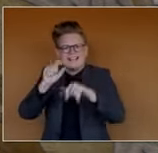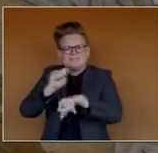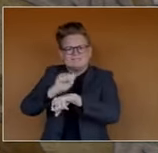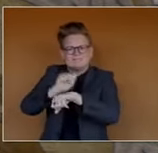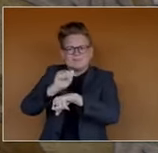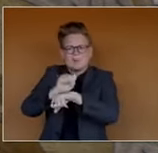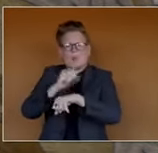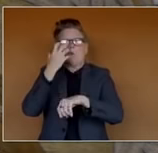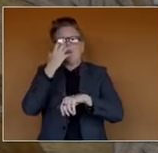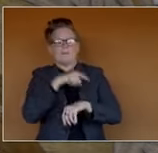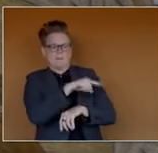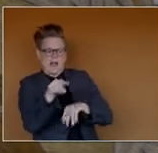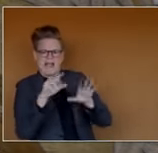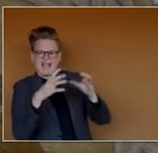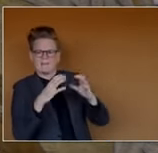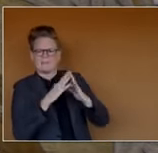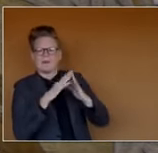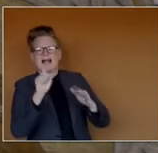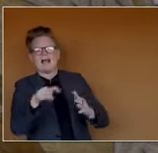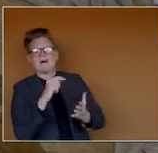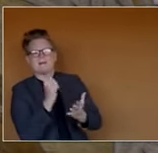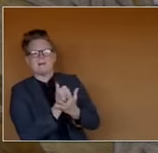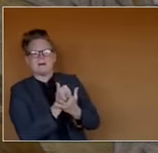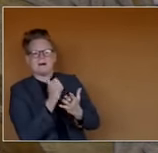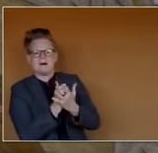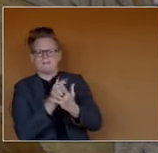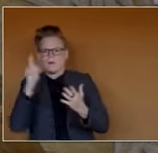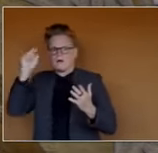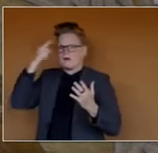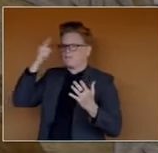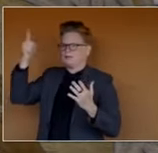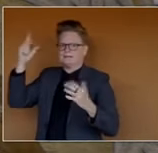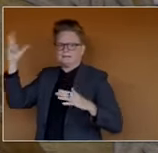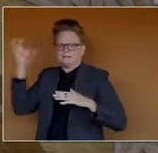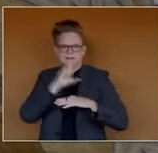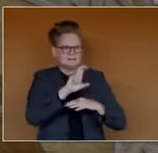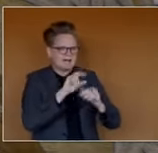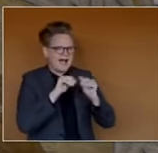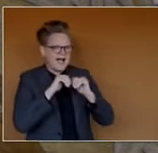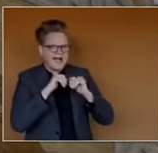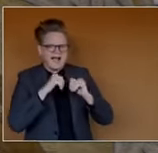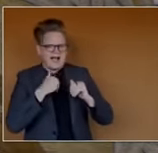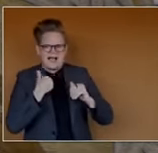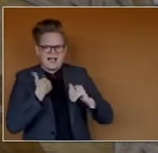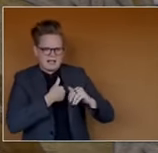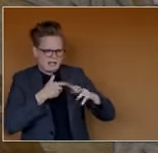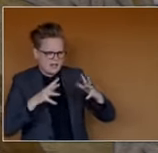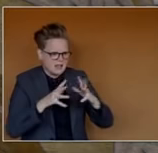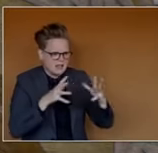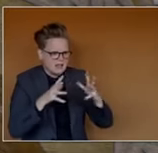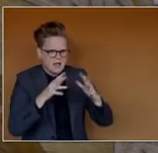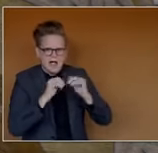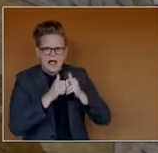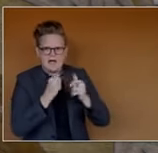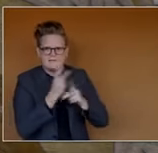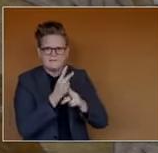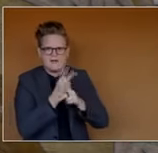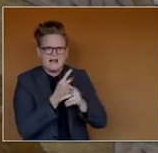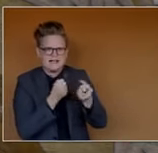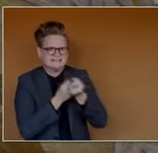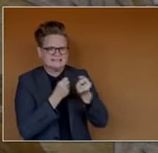most, often we're in a situation where we can't help them. But, and the governor's going to talk about this, but because of